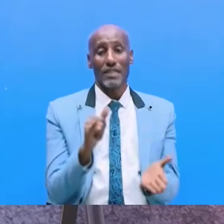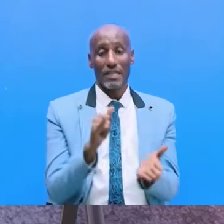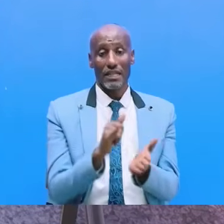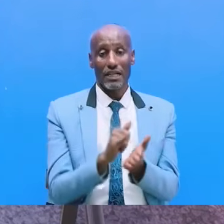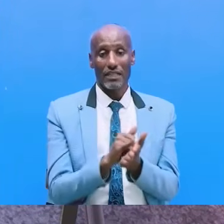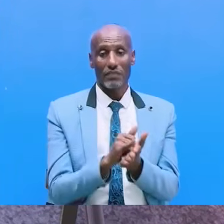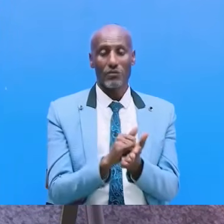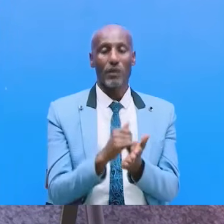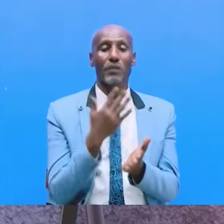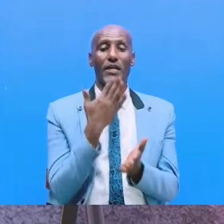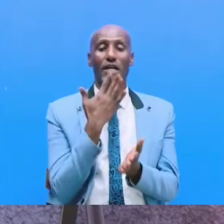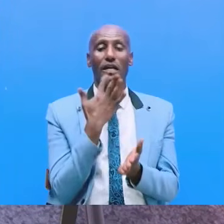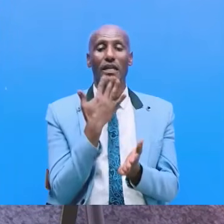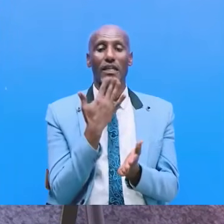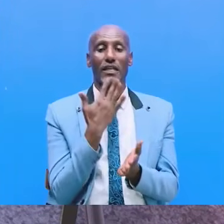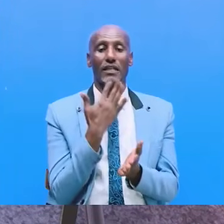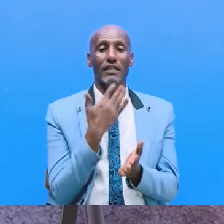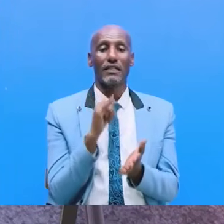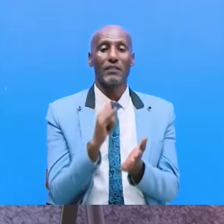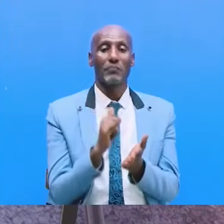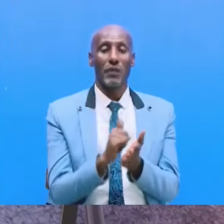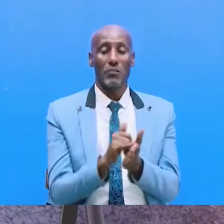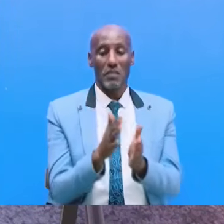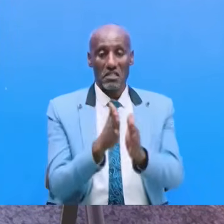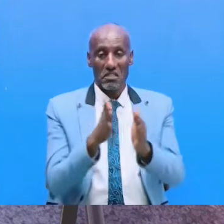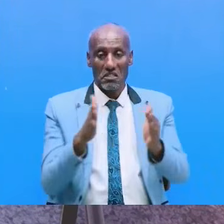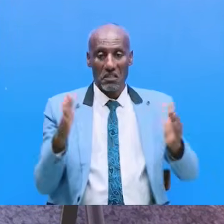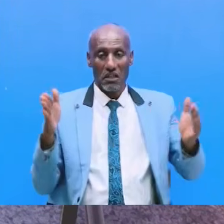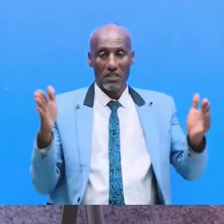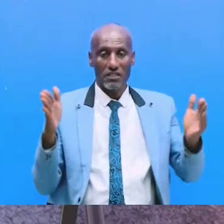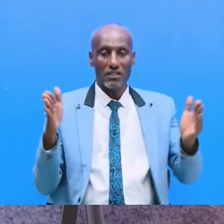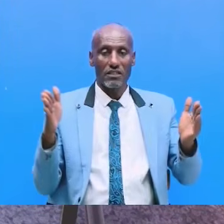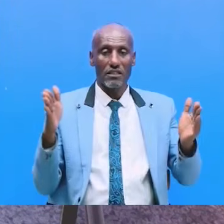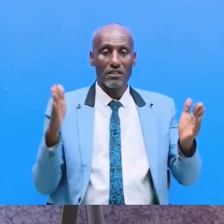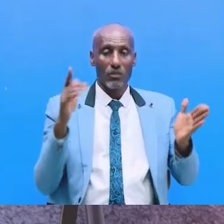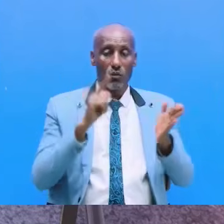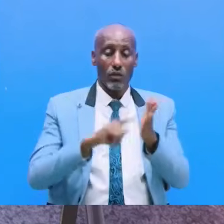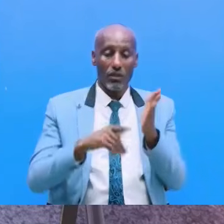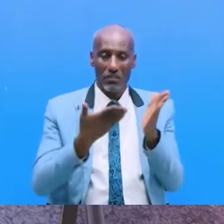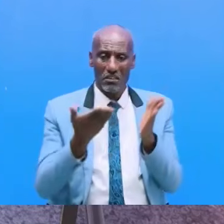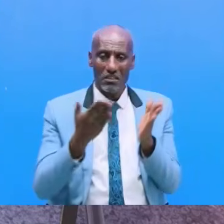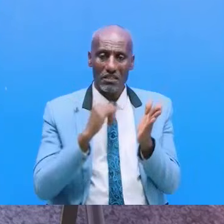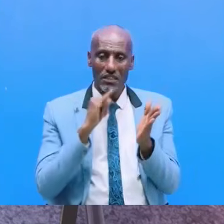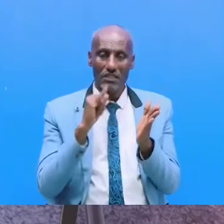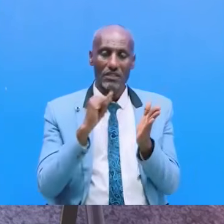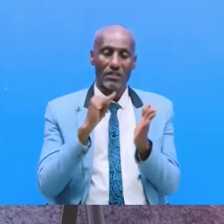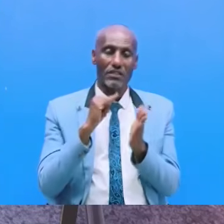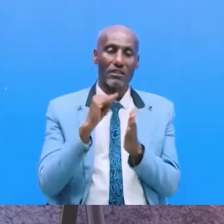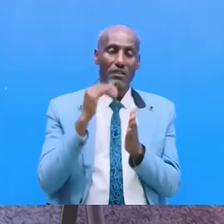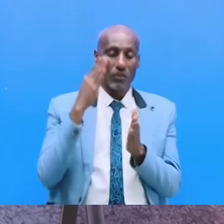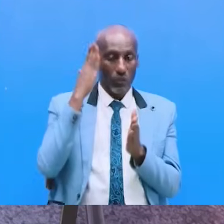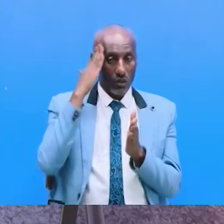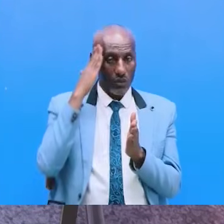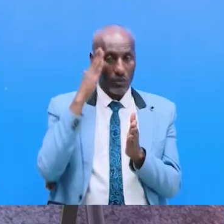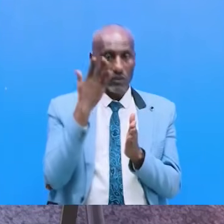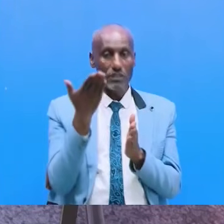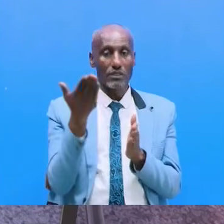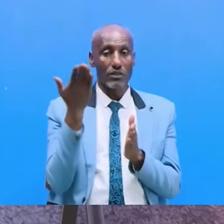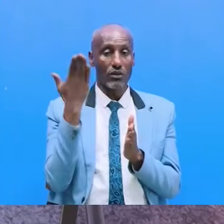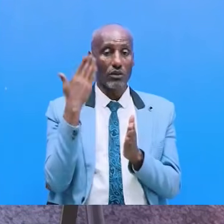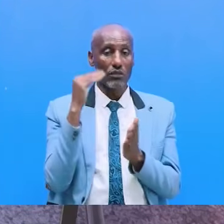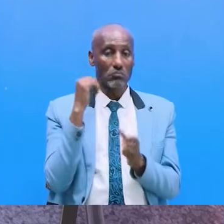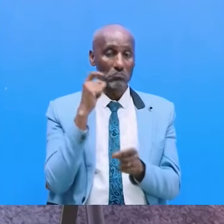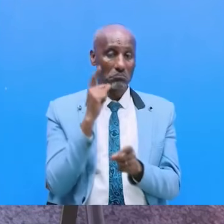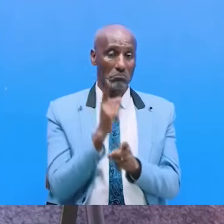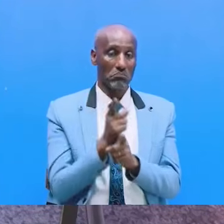with color, specific with size and whatever it is. And also that we know it already. That we